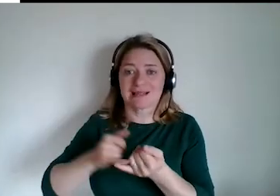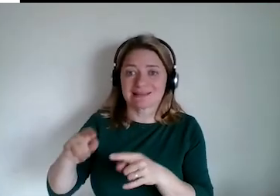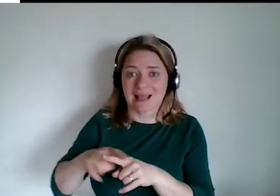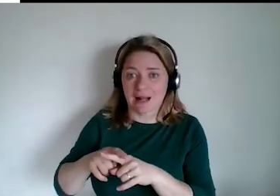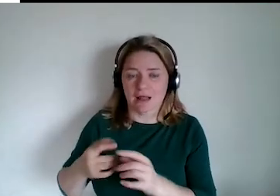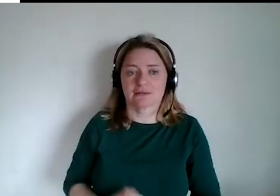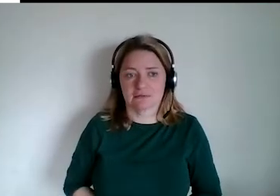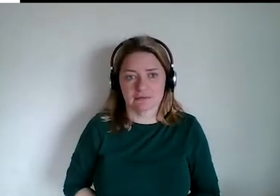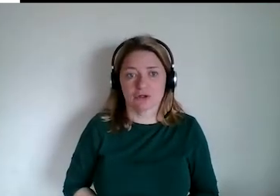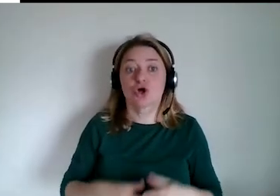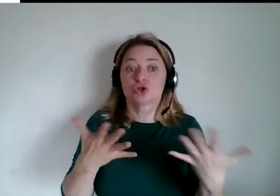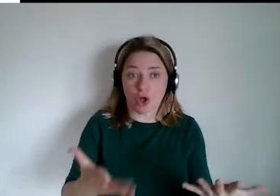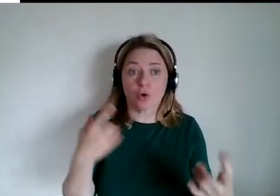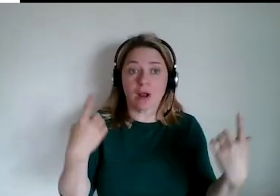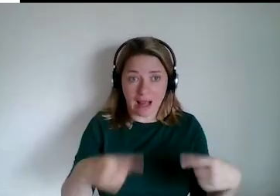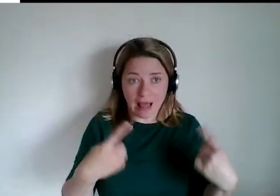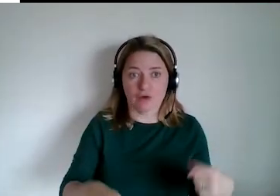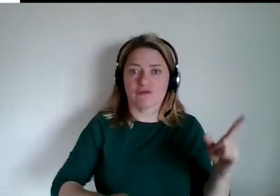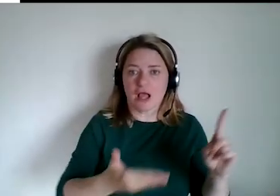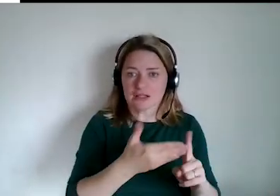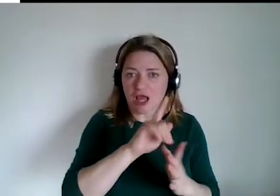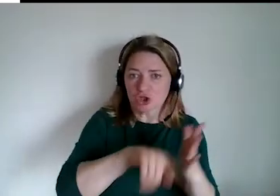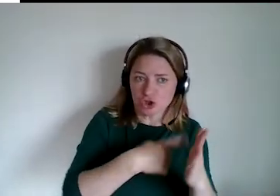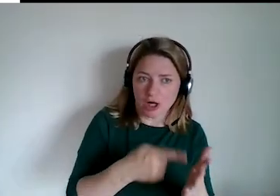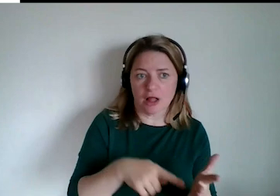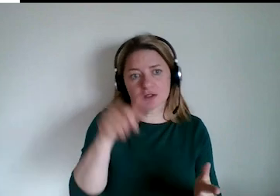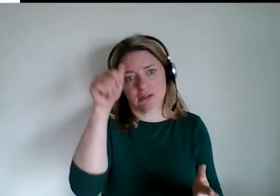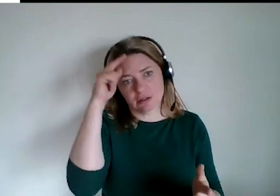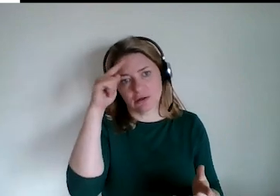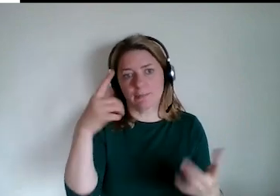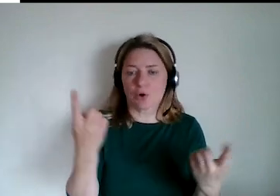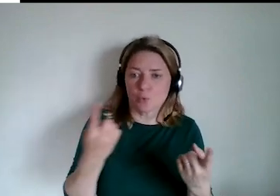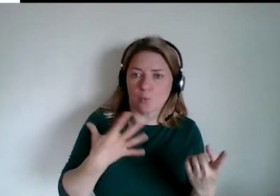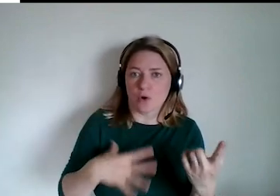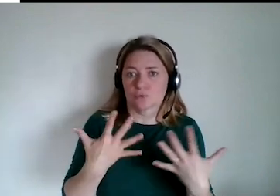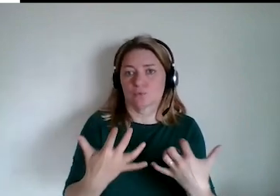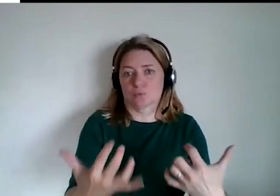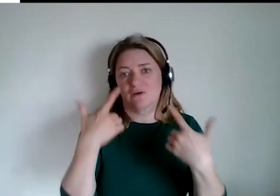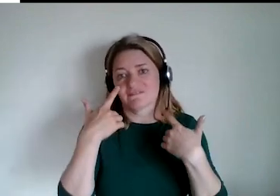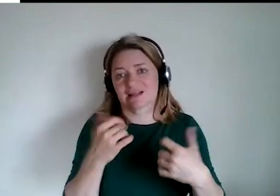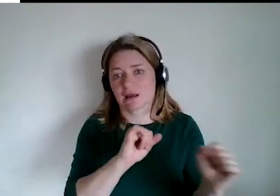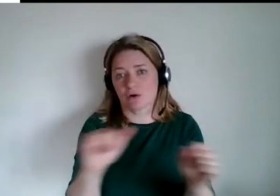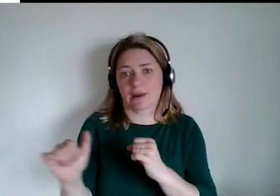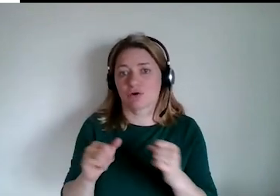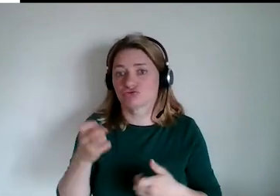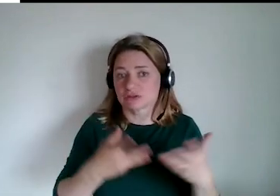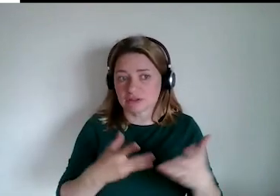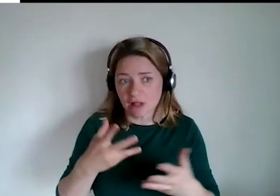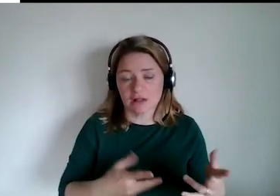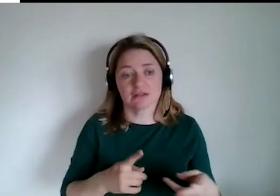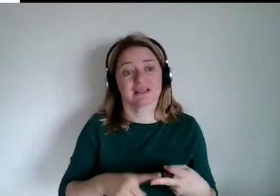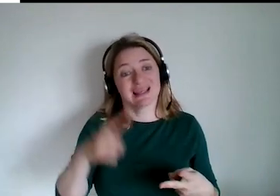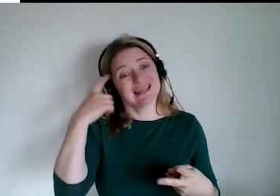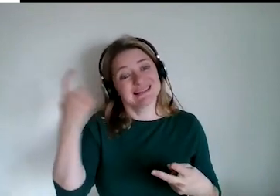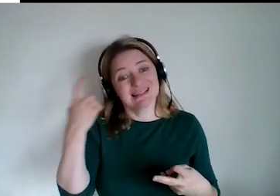target journals, allow for article processing charge, things about the stakeholders who want to know about your results. Consider a pathway to